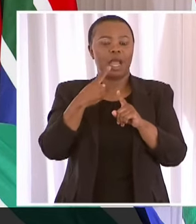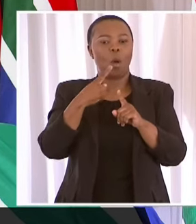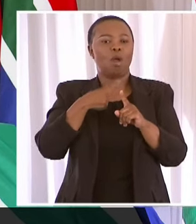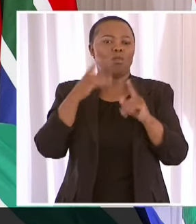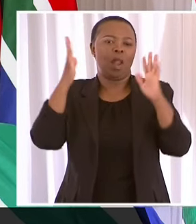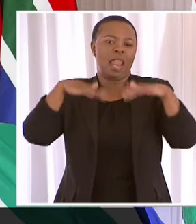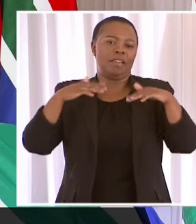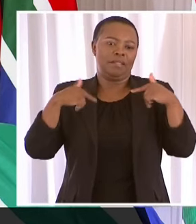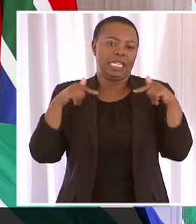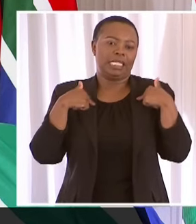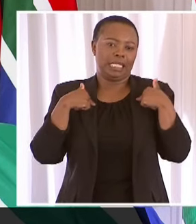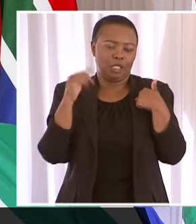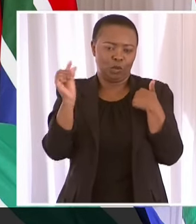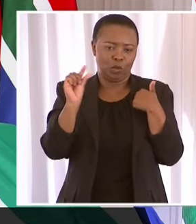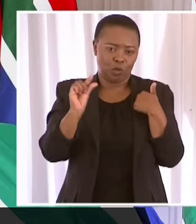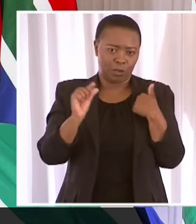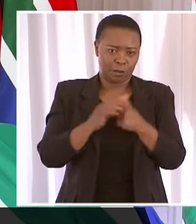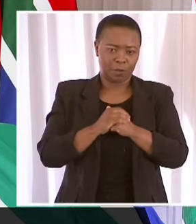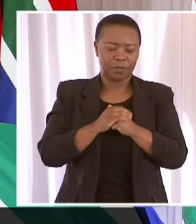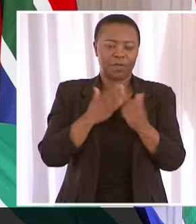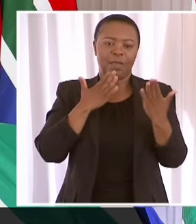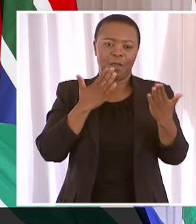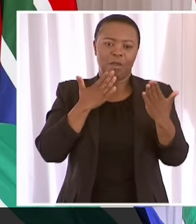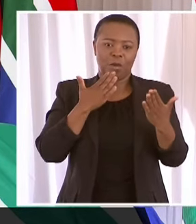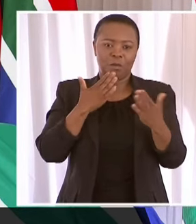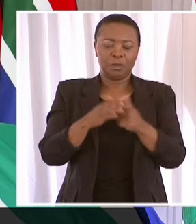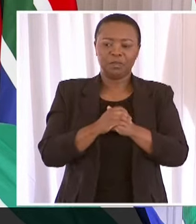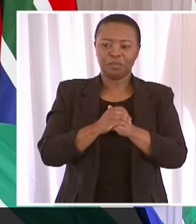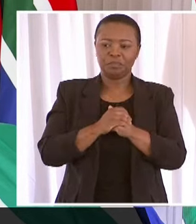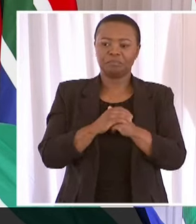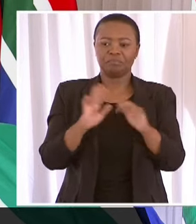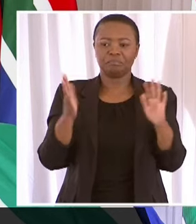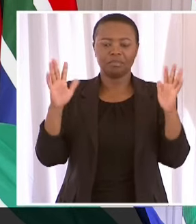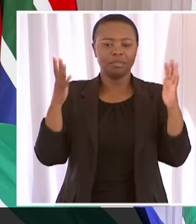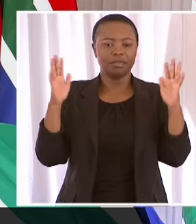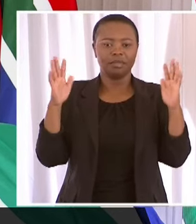us far too soon. Thank you.